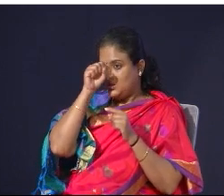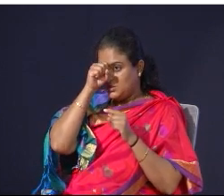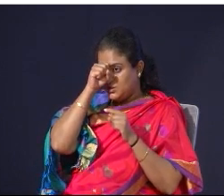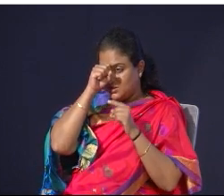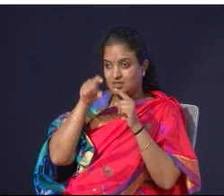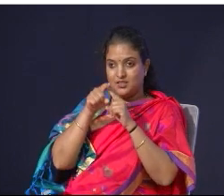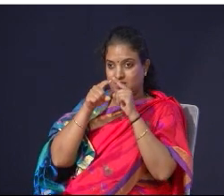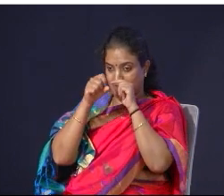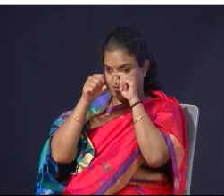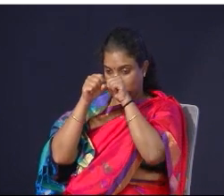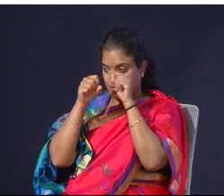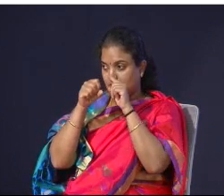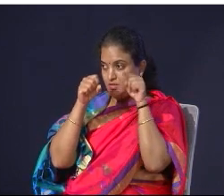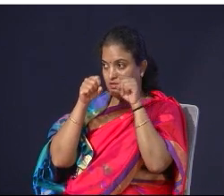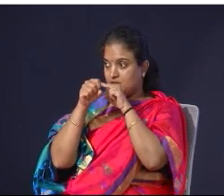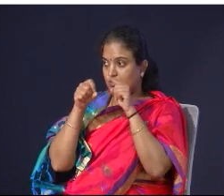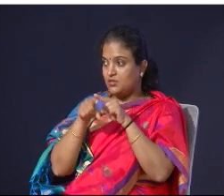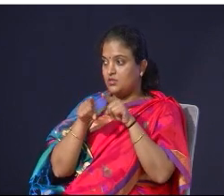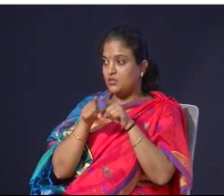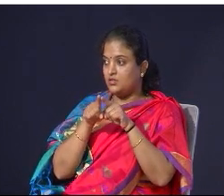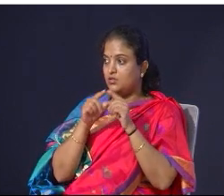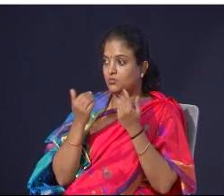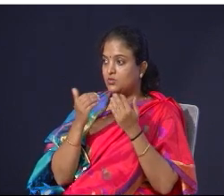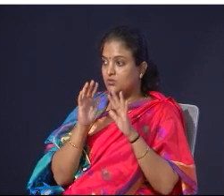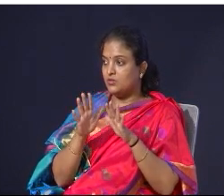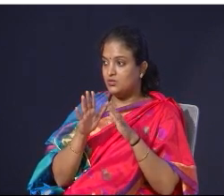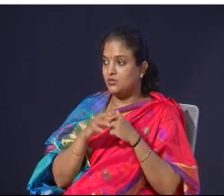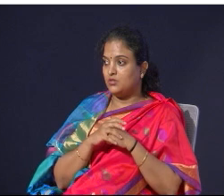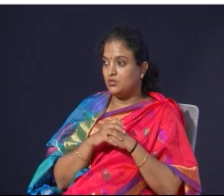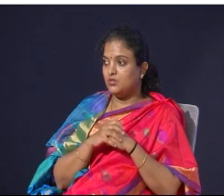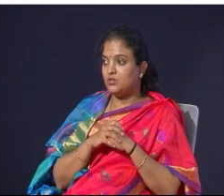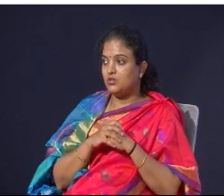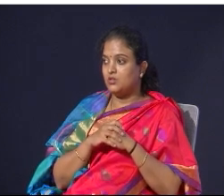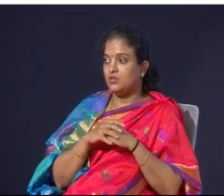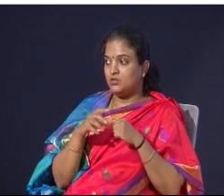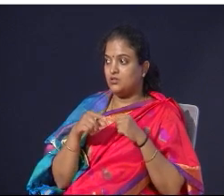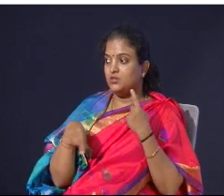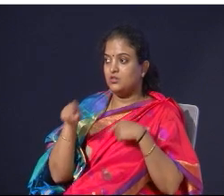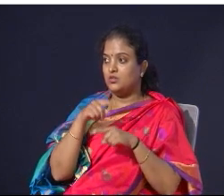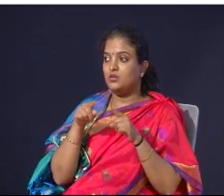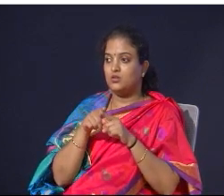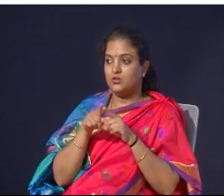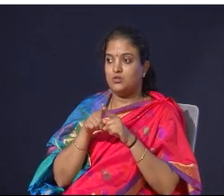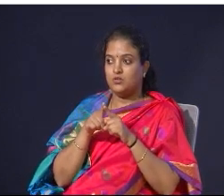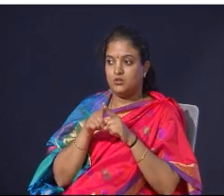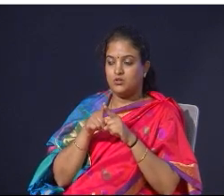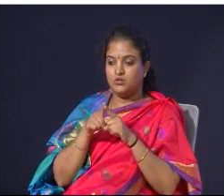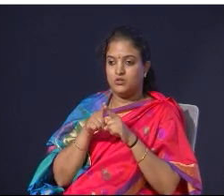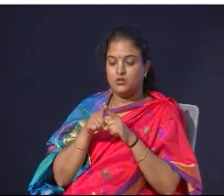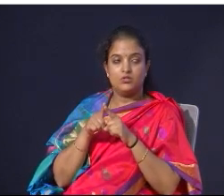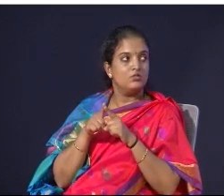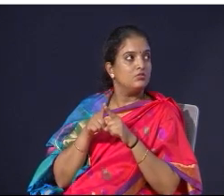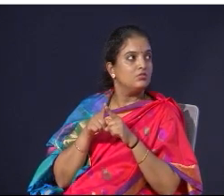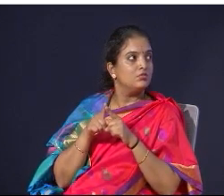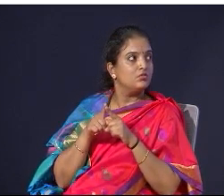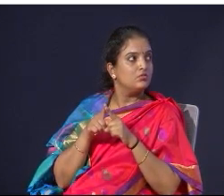You could see only like from the tunnel vision. If I expand it, if I enlarge it too much, you will see bits of the whole picture,